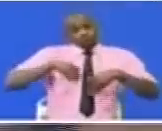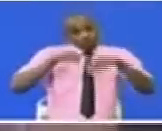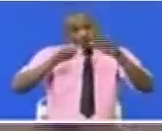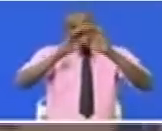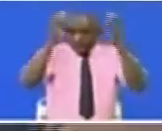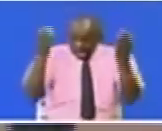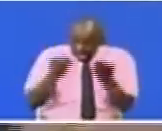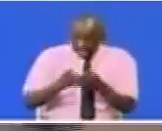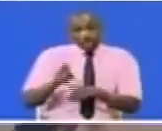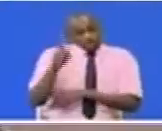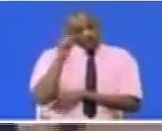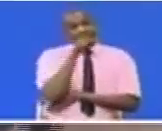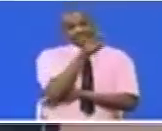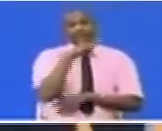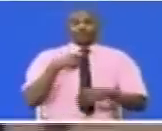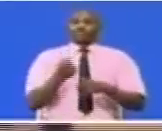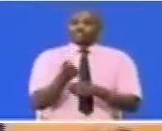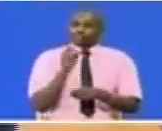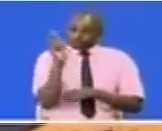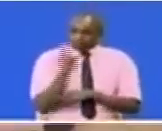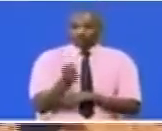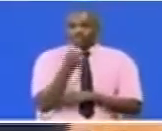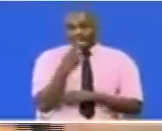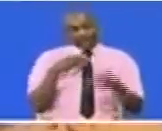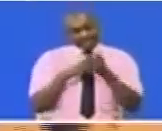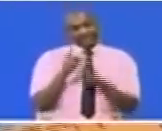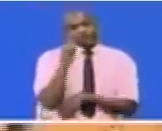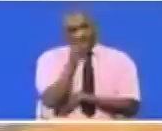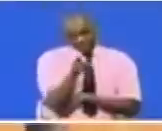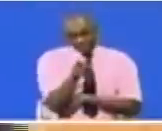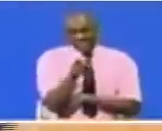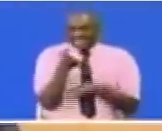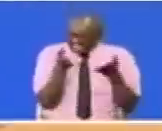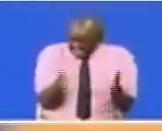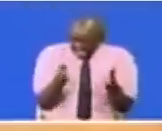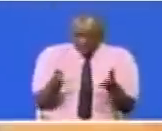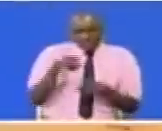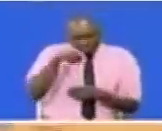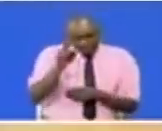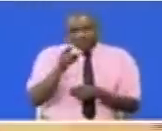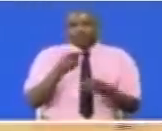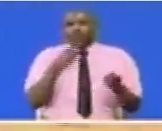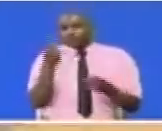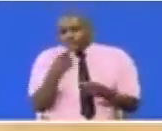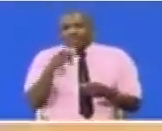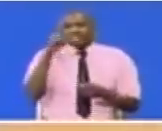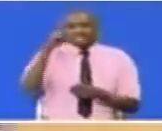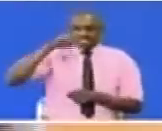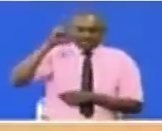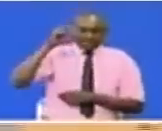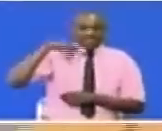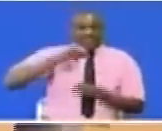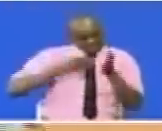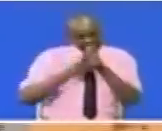Anti-Doping Agency Code. The Parliamentary Committee for Labour and Social Welfare met Thursday morning under the stewardship of Kipipiri Member of Parliament